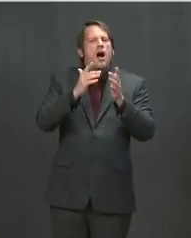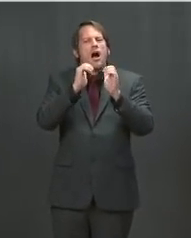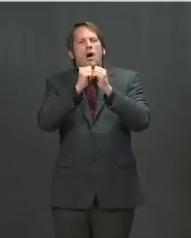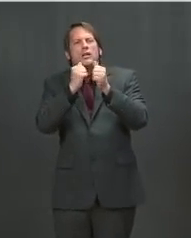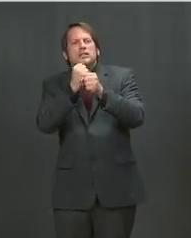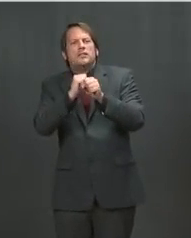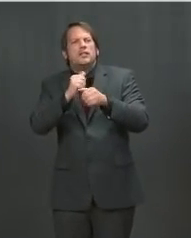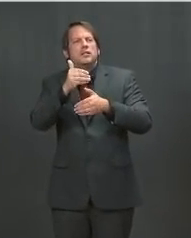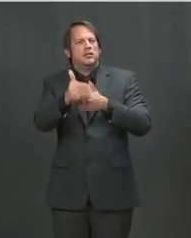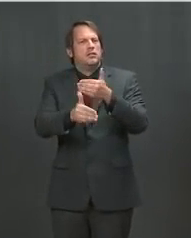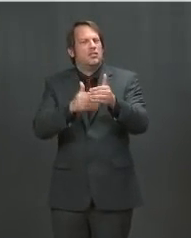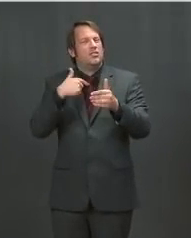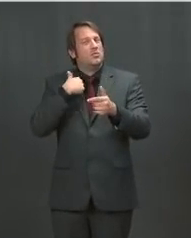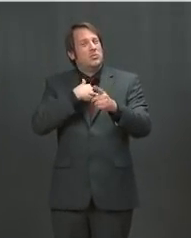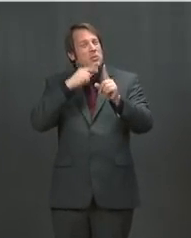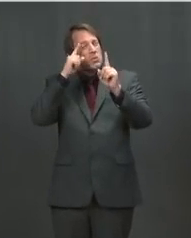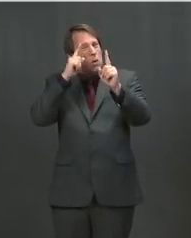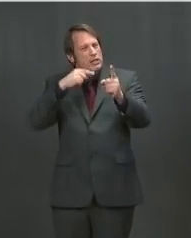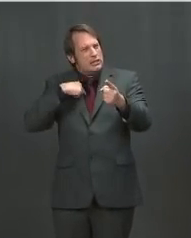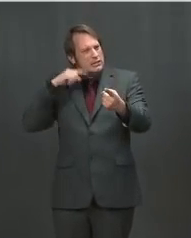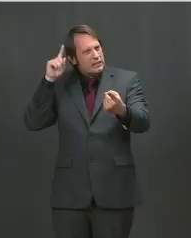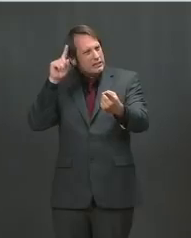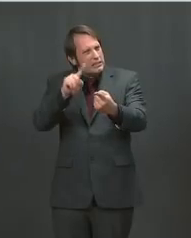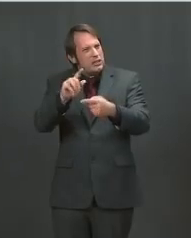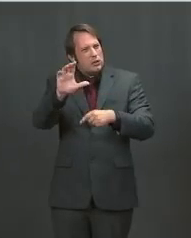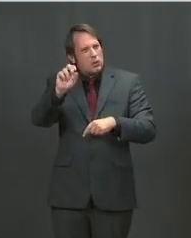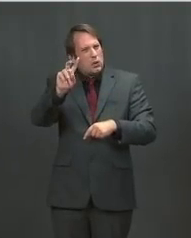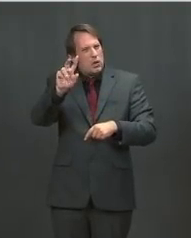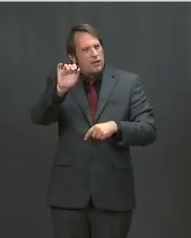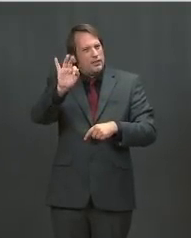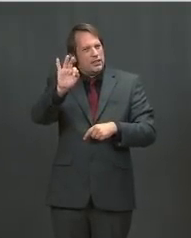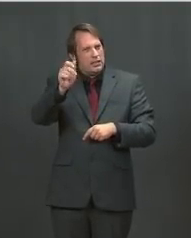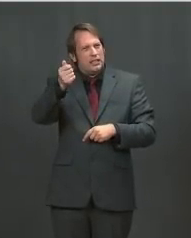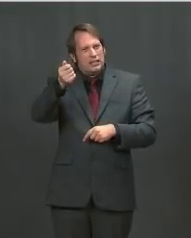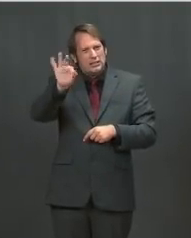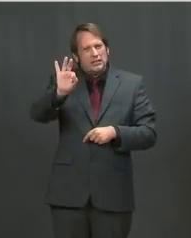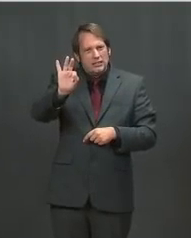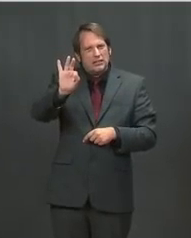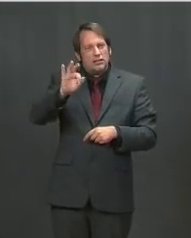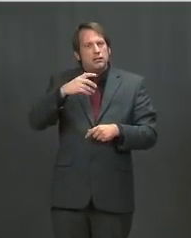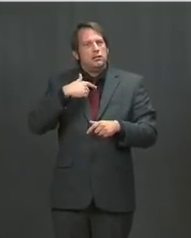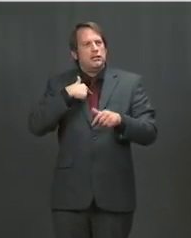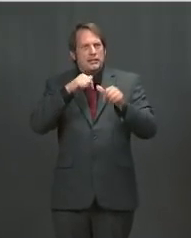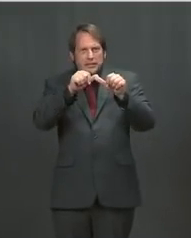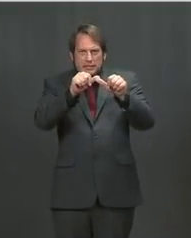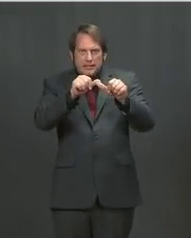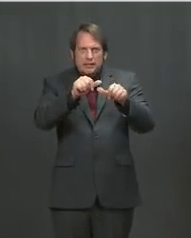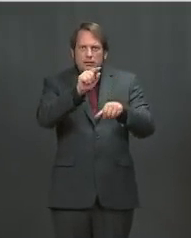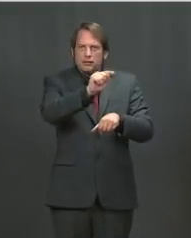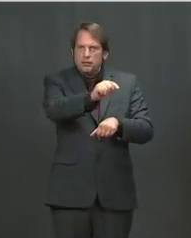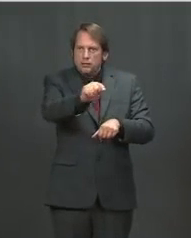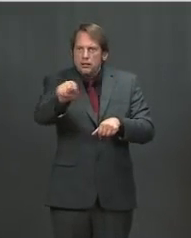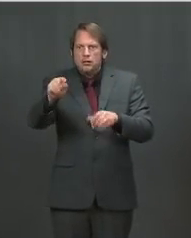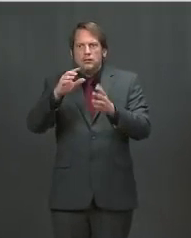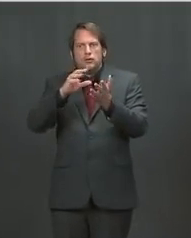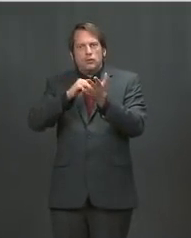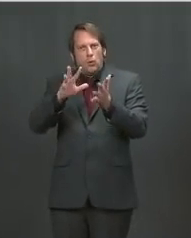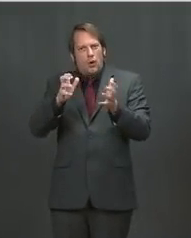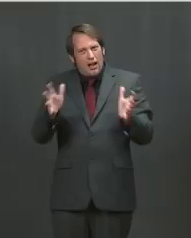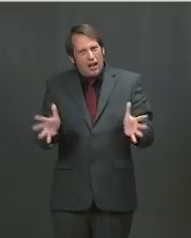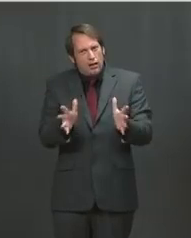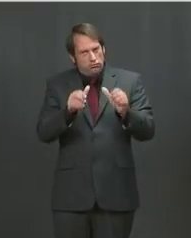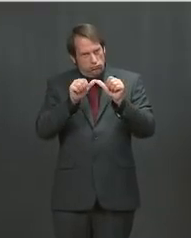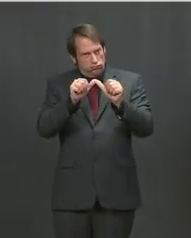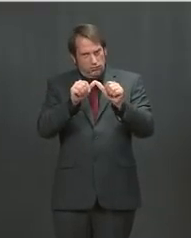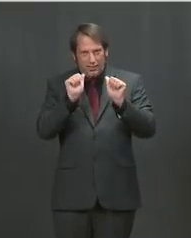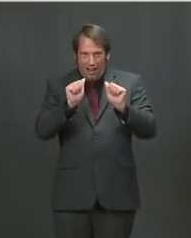and, importantly, to keep schools open and students engaged in in-person learning. To this end, I'm pleased